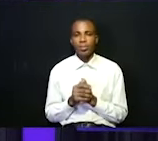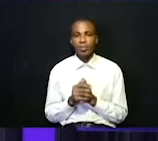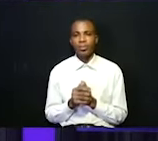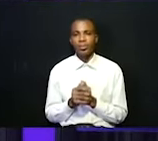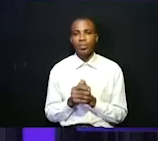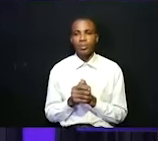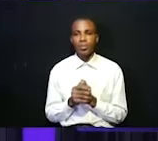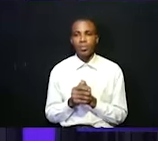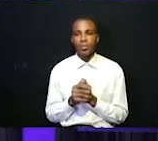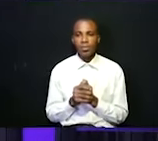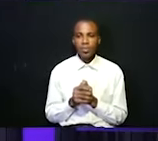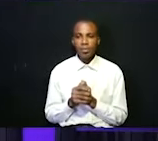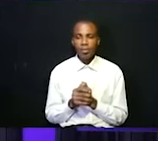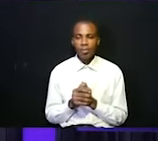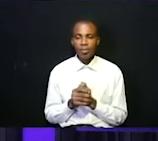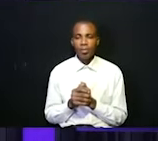Now,